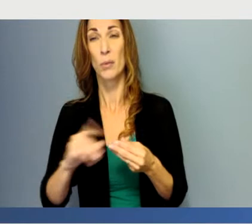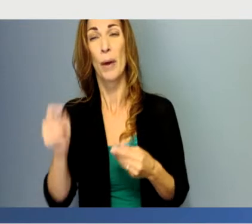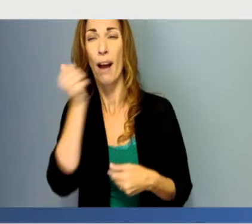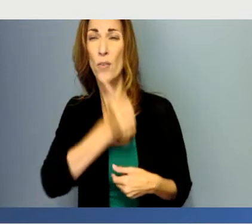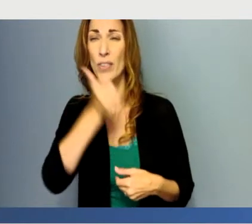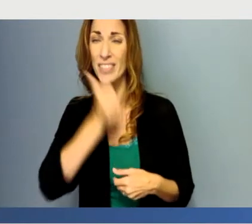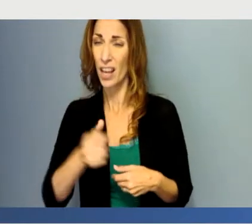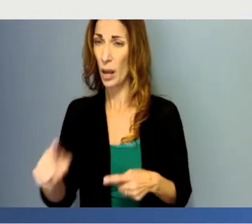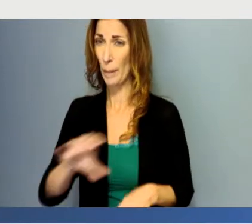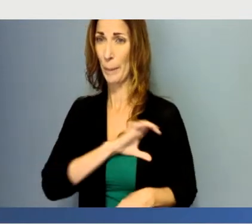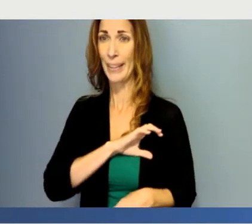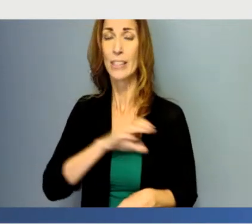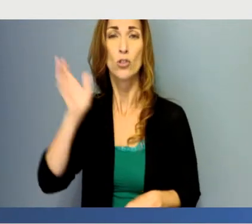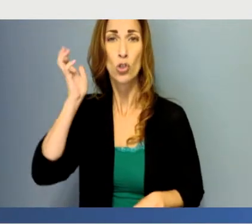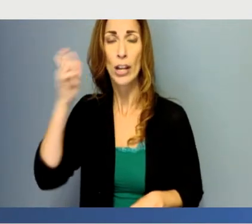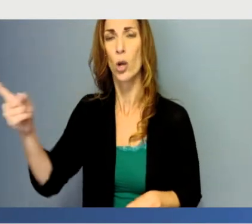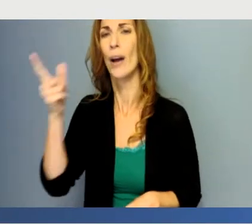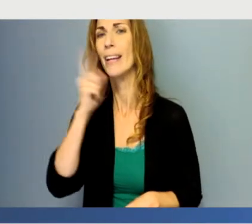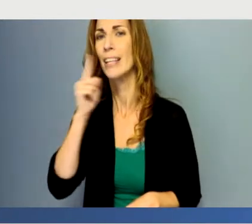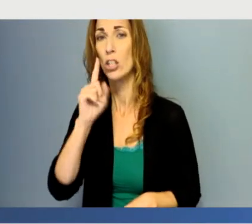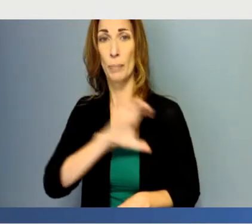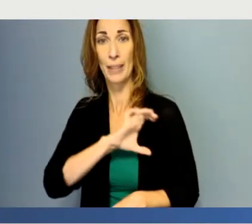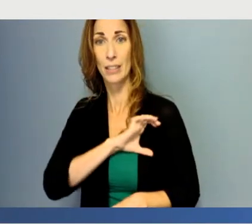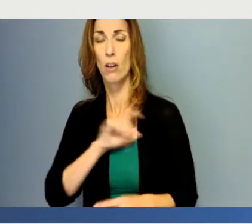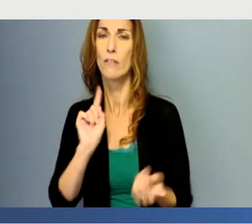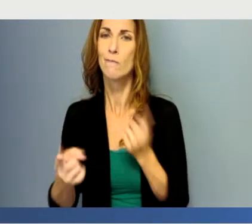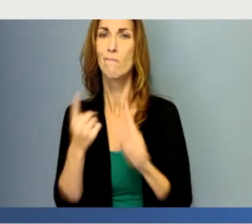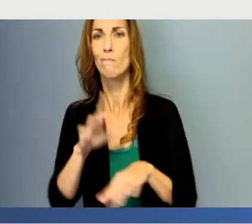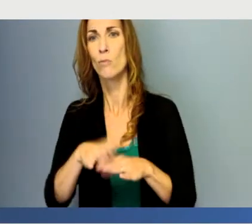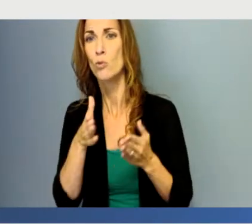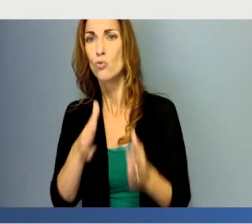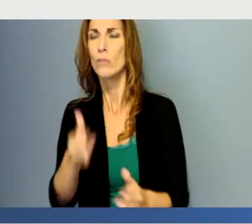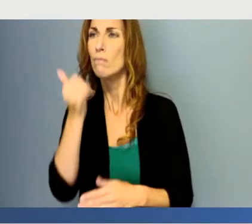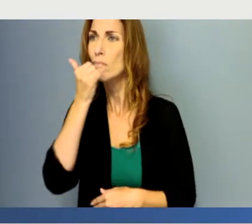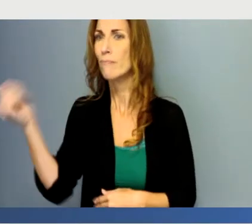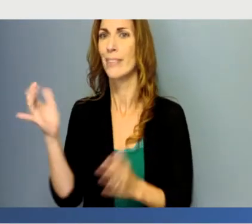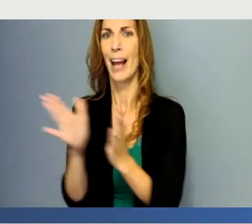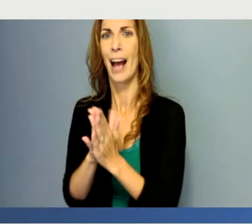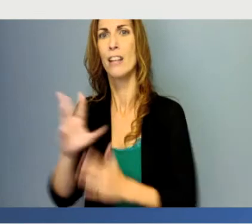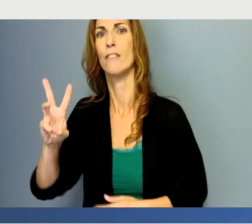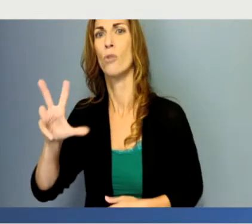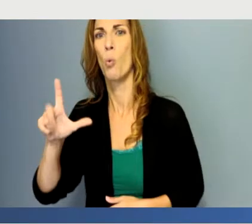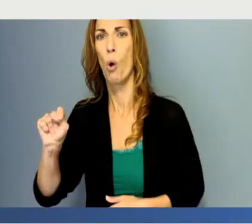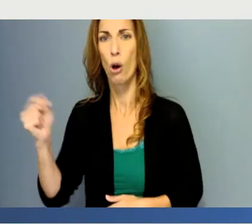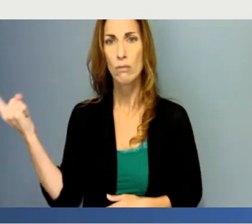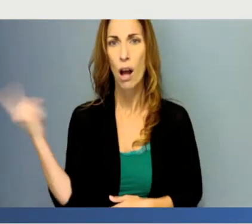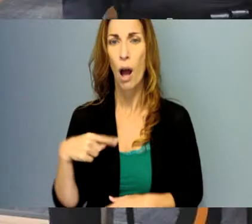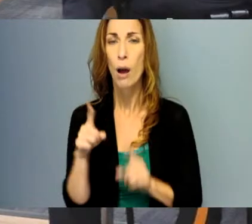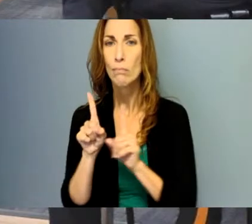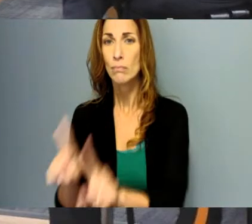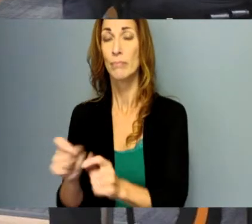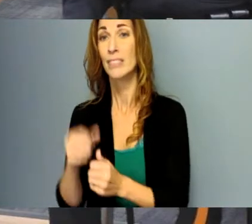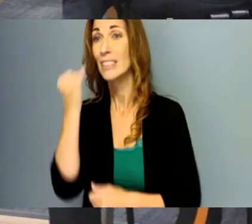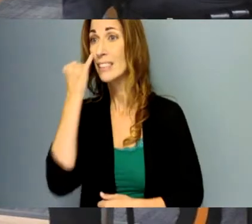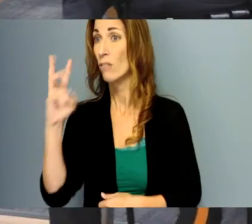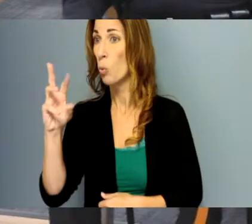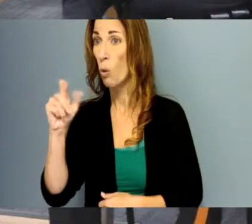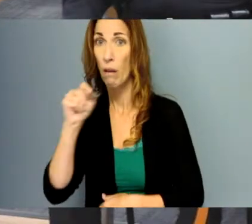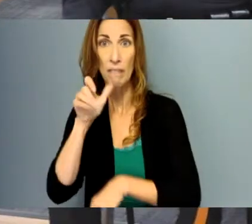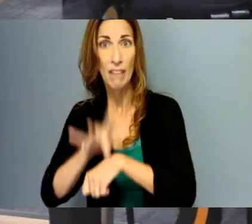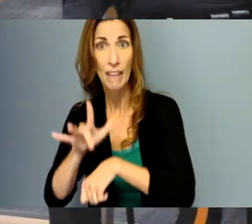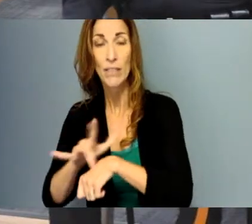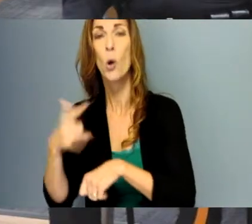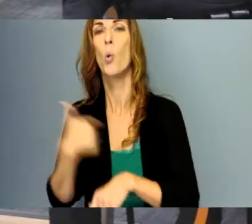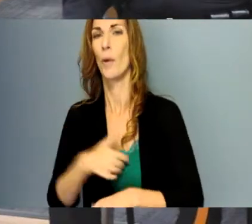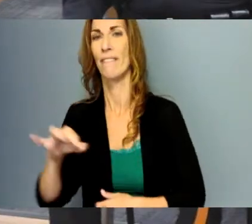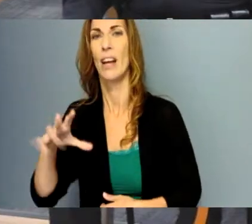on the police radio is our police officers on the street calling, asking for Walt to come out. If Walt's not in, we find out because the